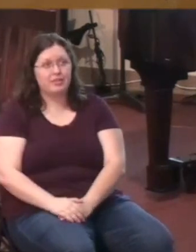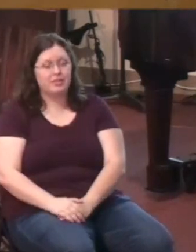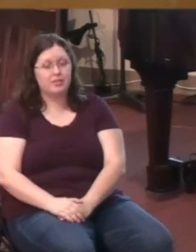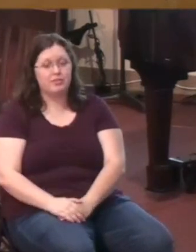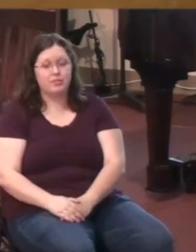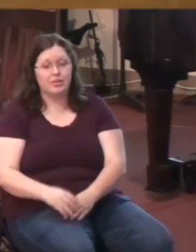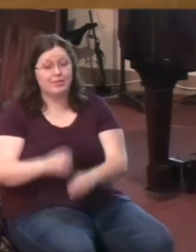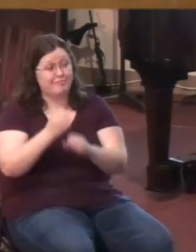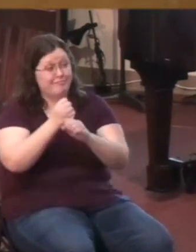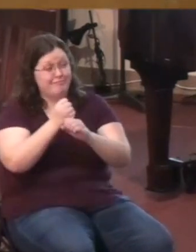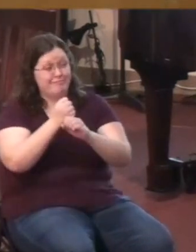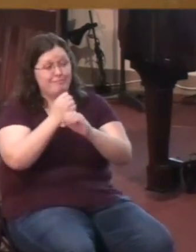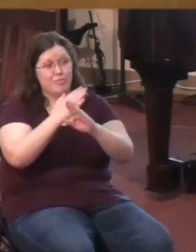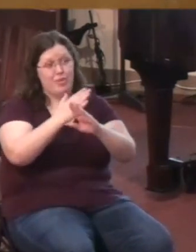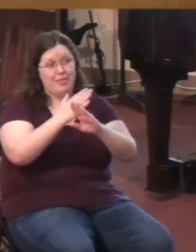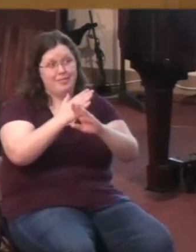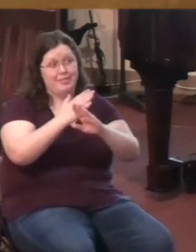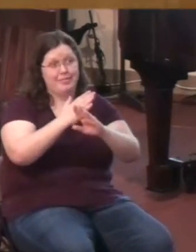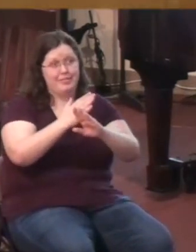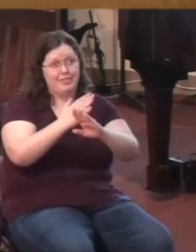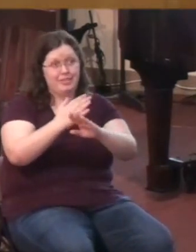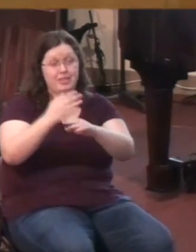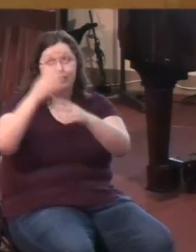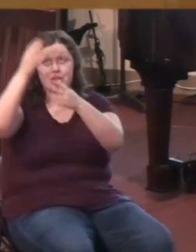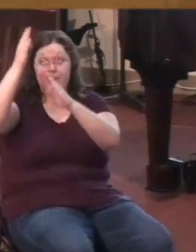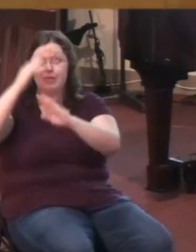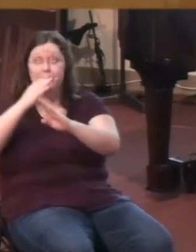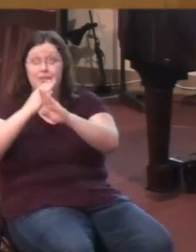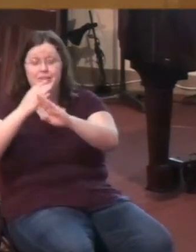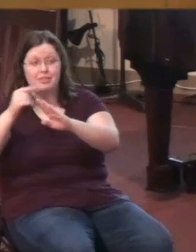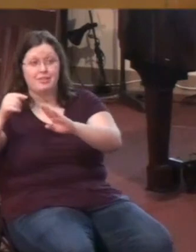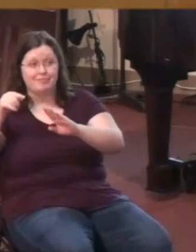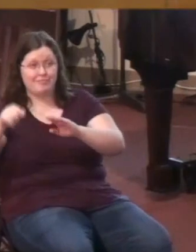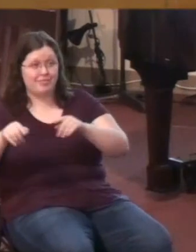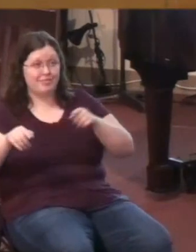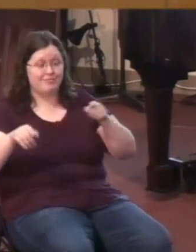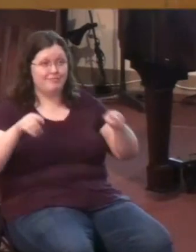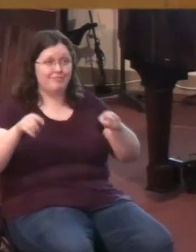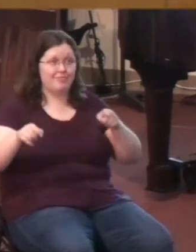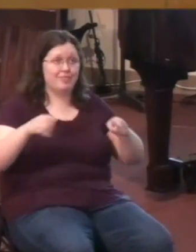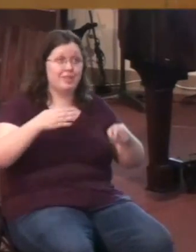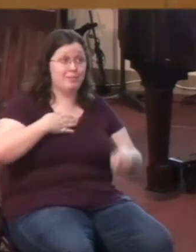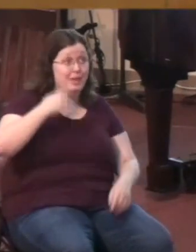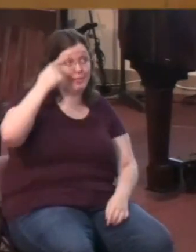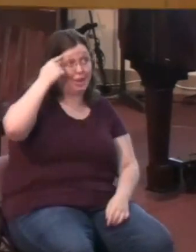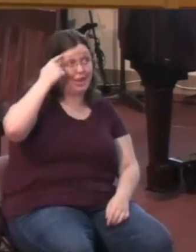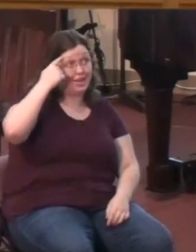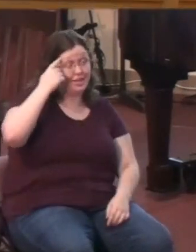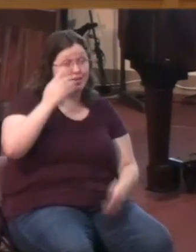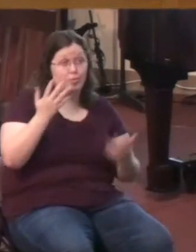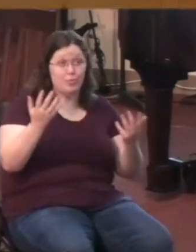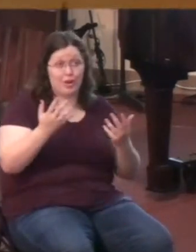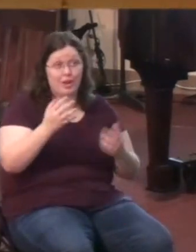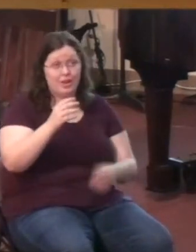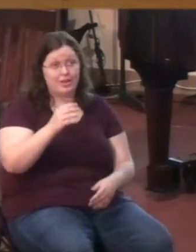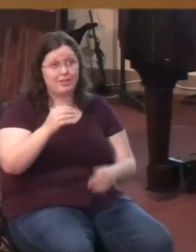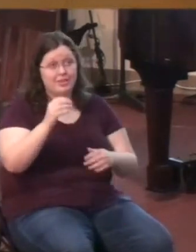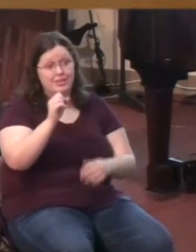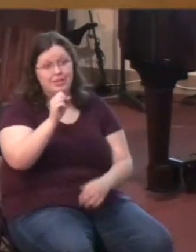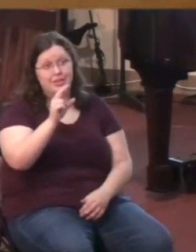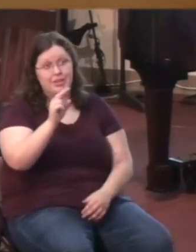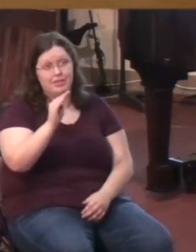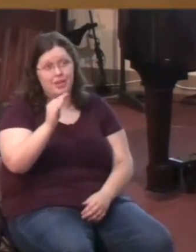between that divine mind of God and my conscious mind is my subconscious. It's all the programming, all the belief, all the